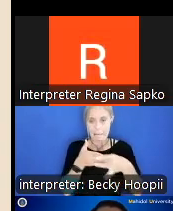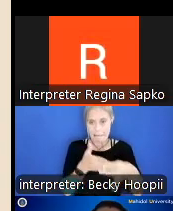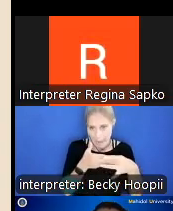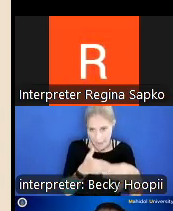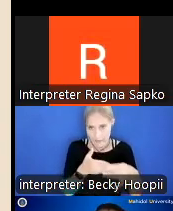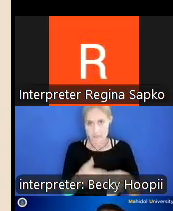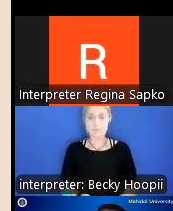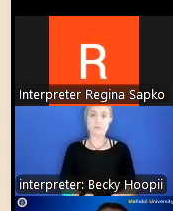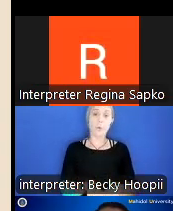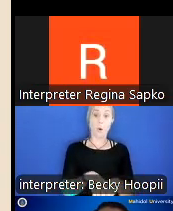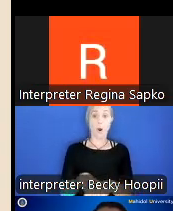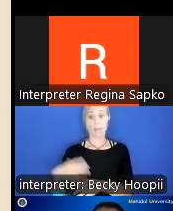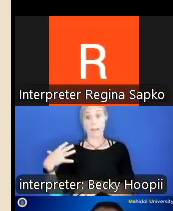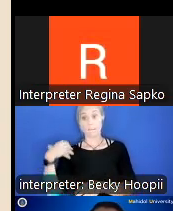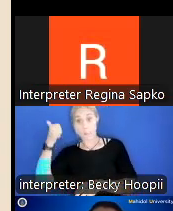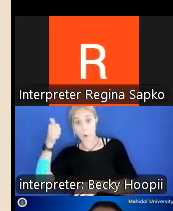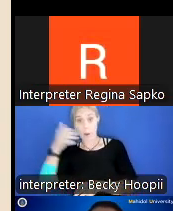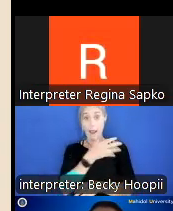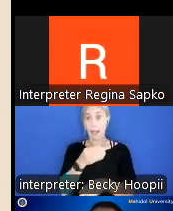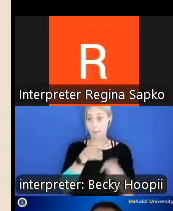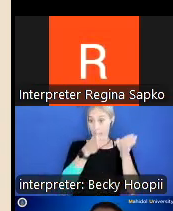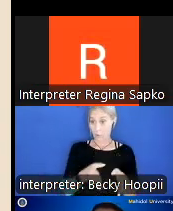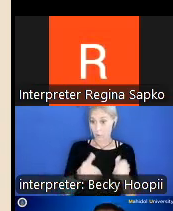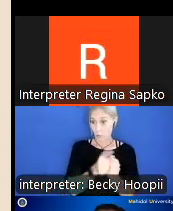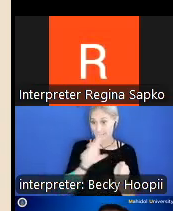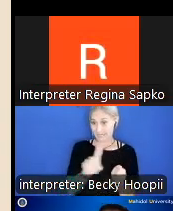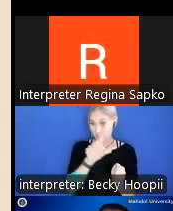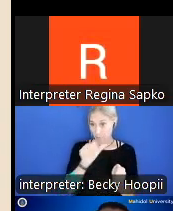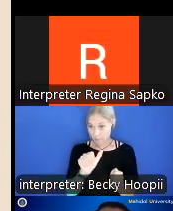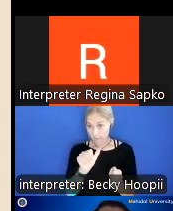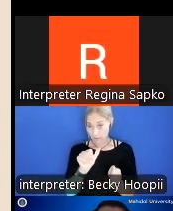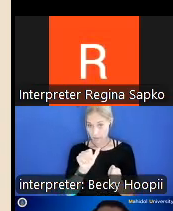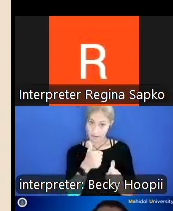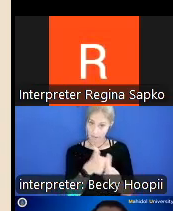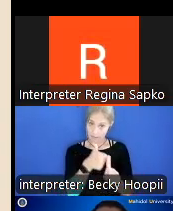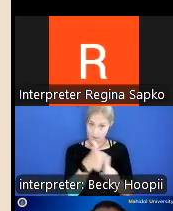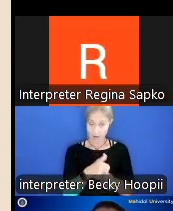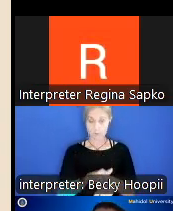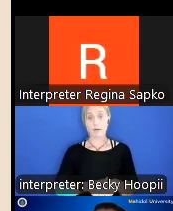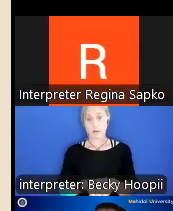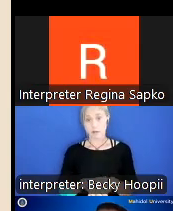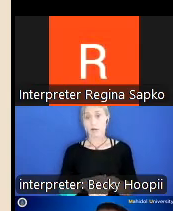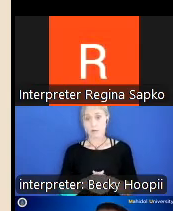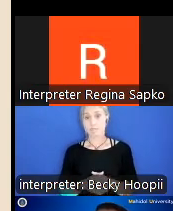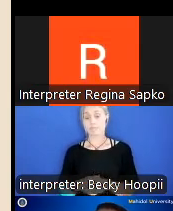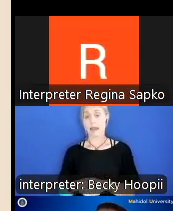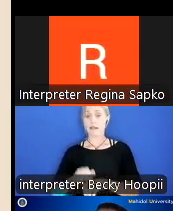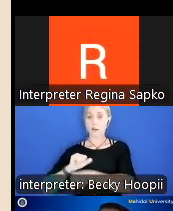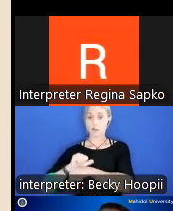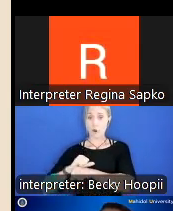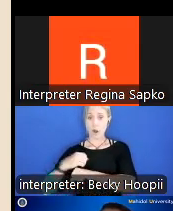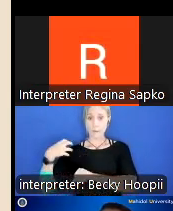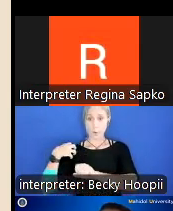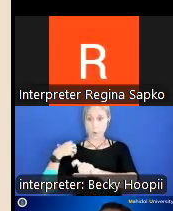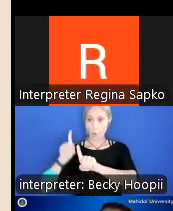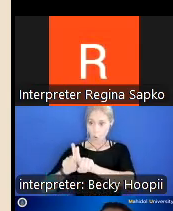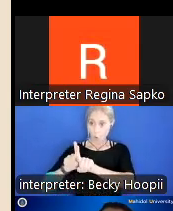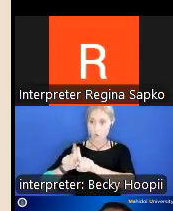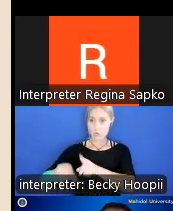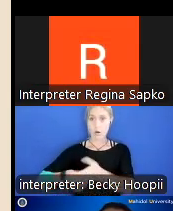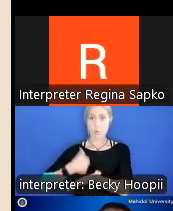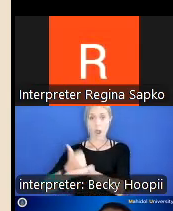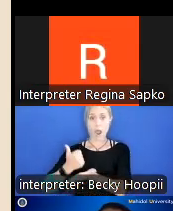with disability themselves. And like, like job coaching, like help more like